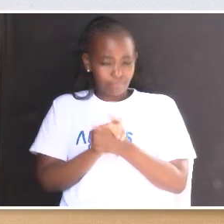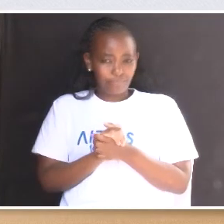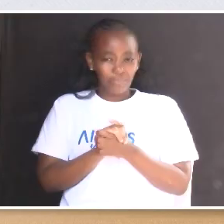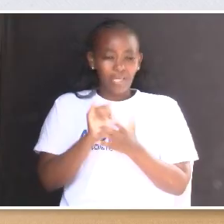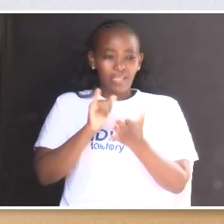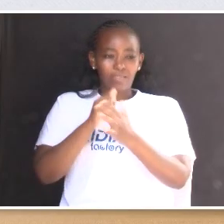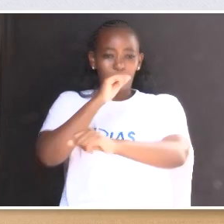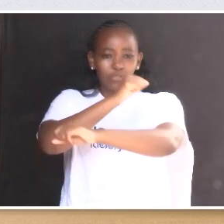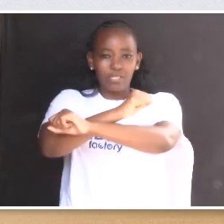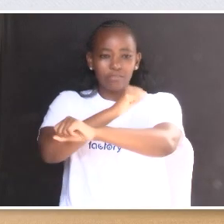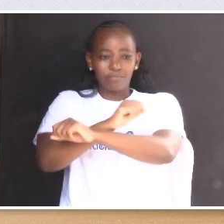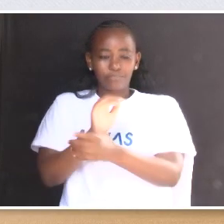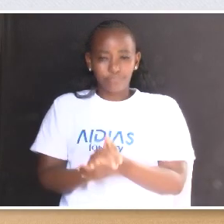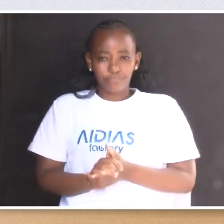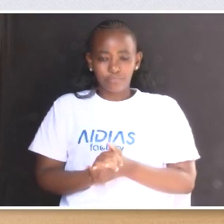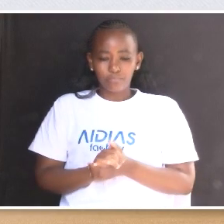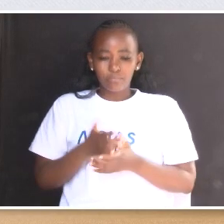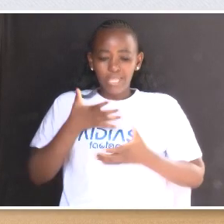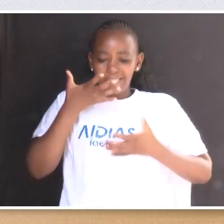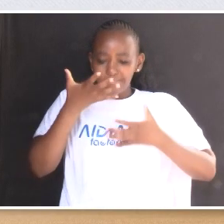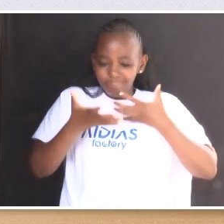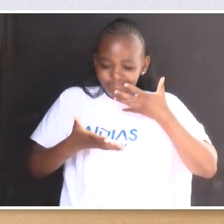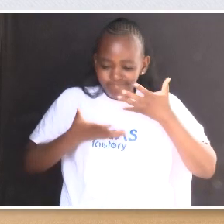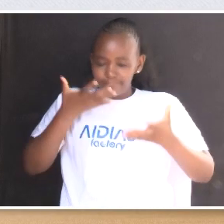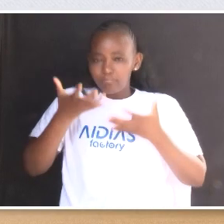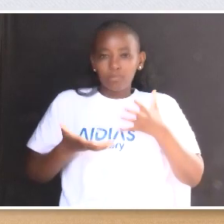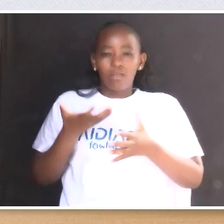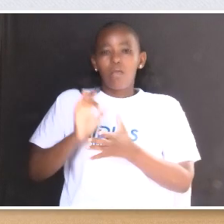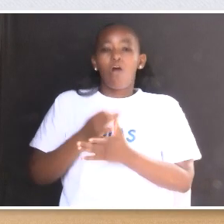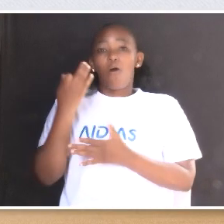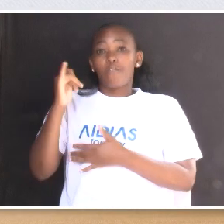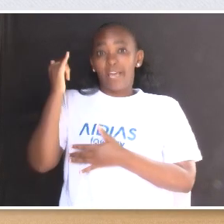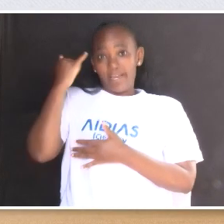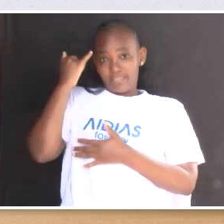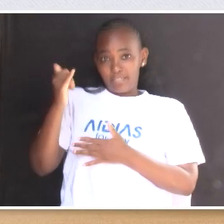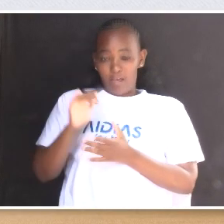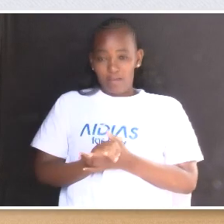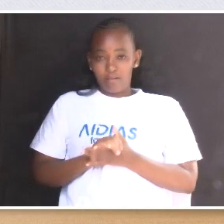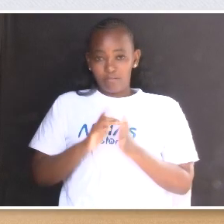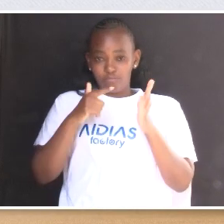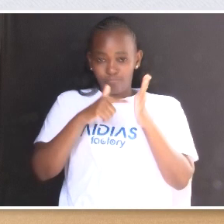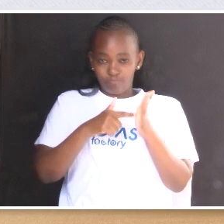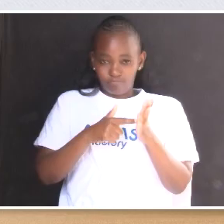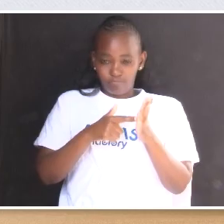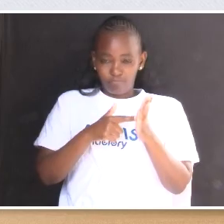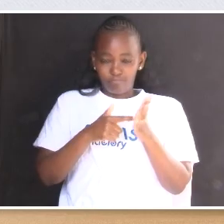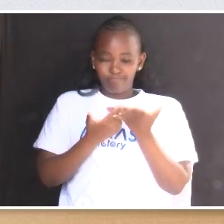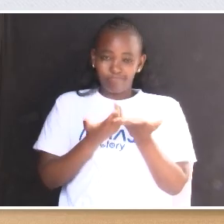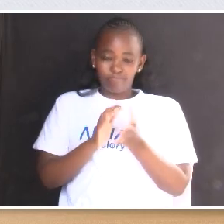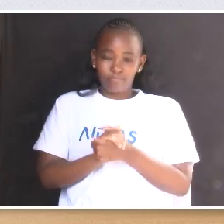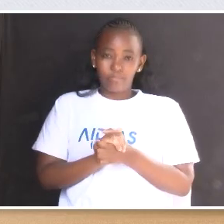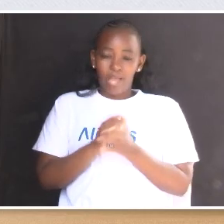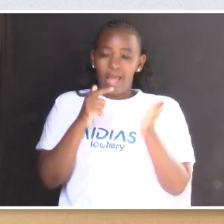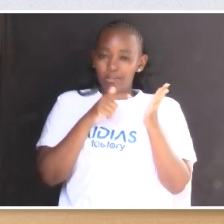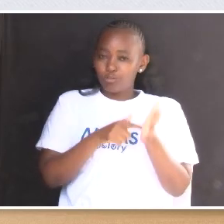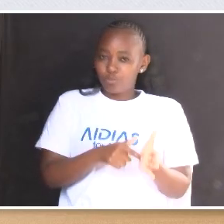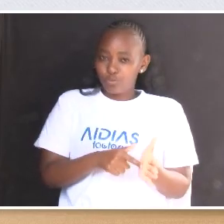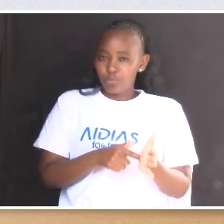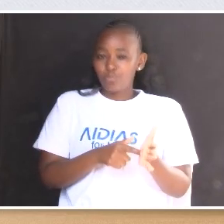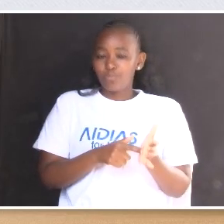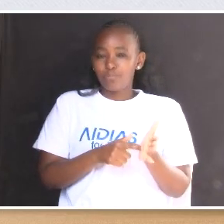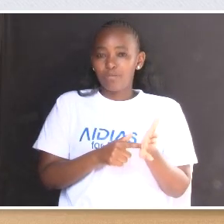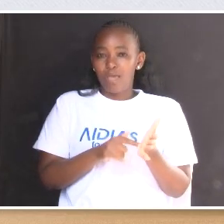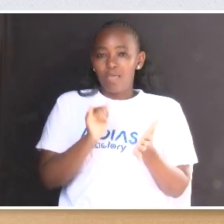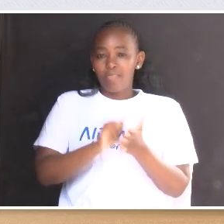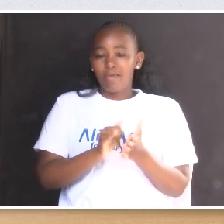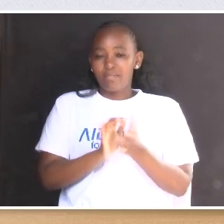protects the expression of the idea. We are going to show, I'm going to show you shortly about